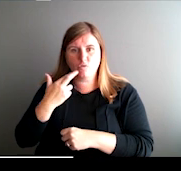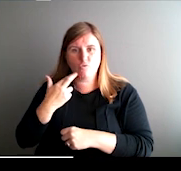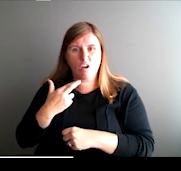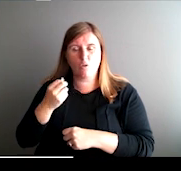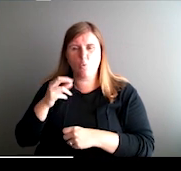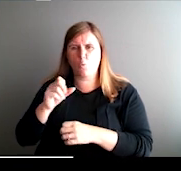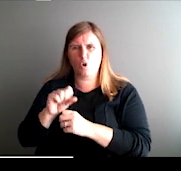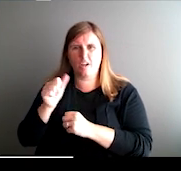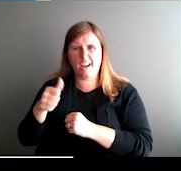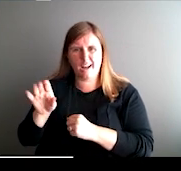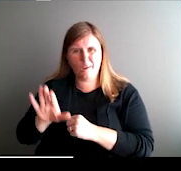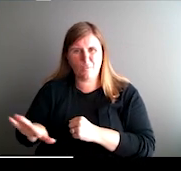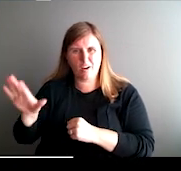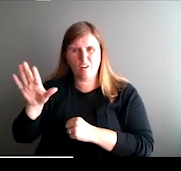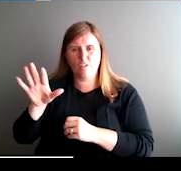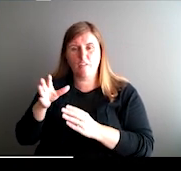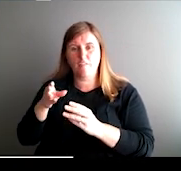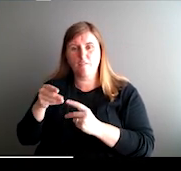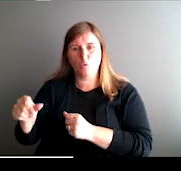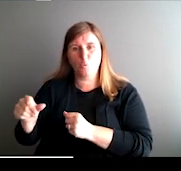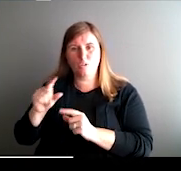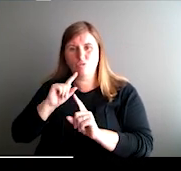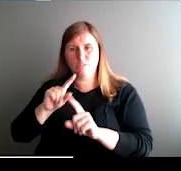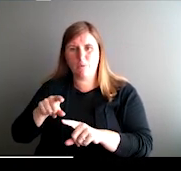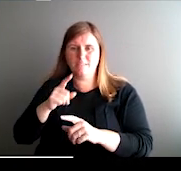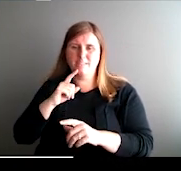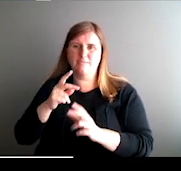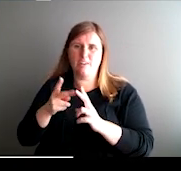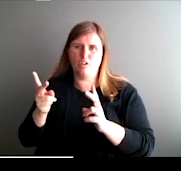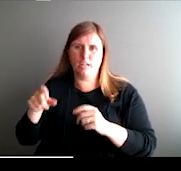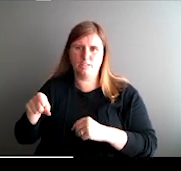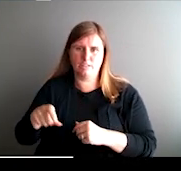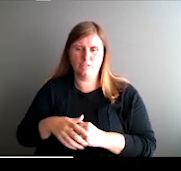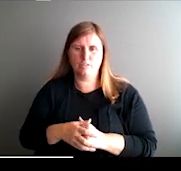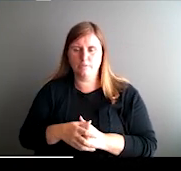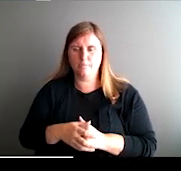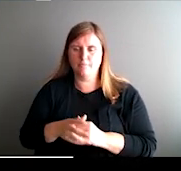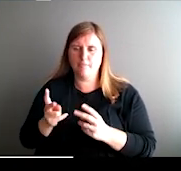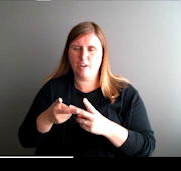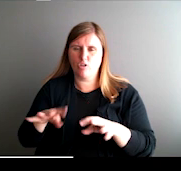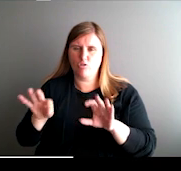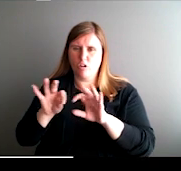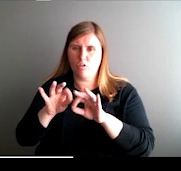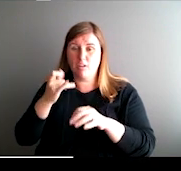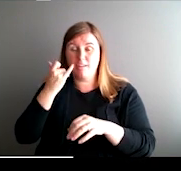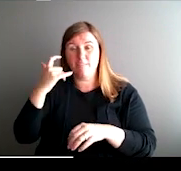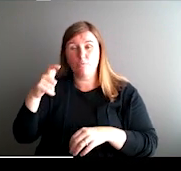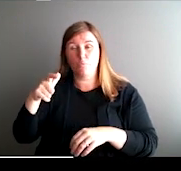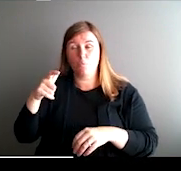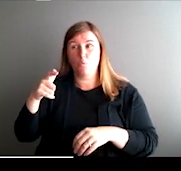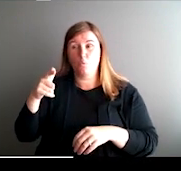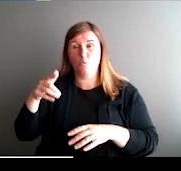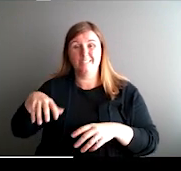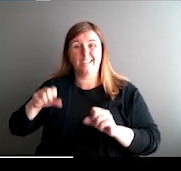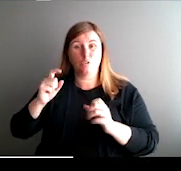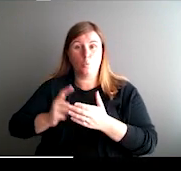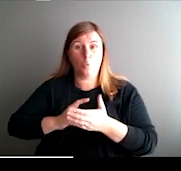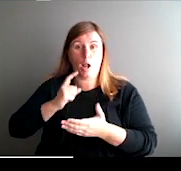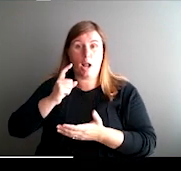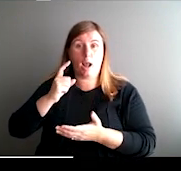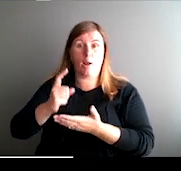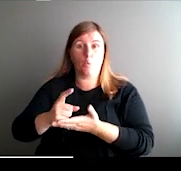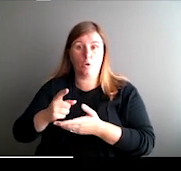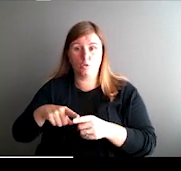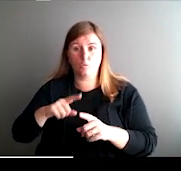working anywhere, fluent responding is necessary. If it takes you an hour